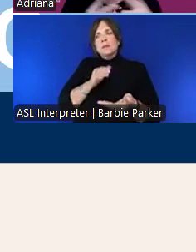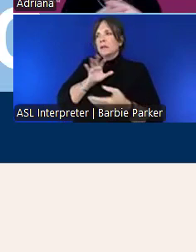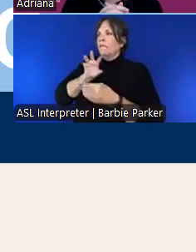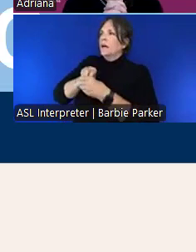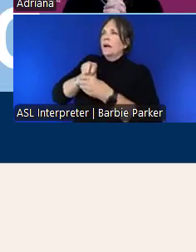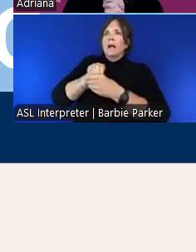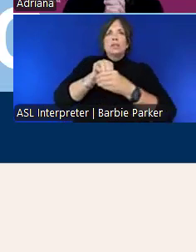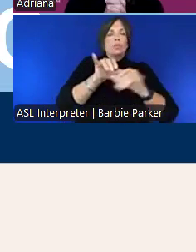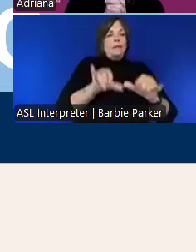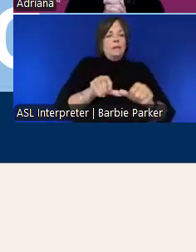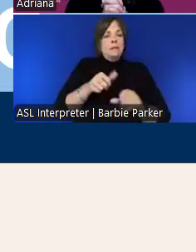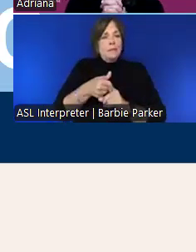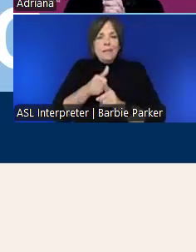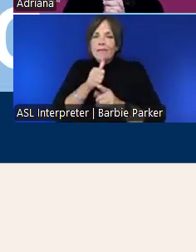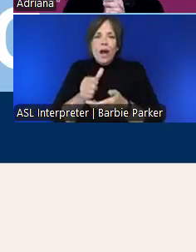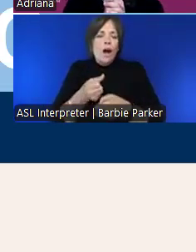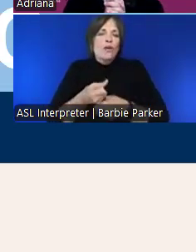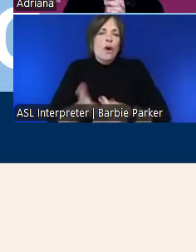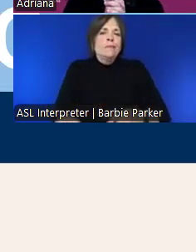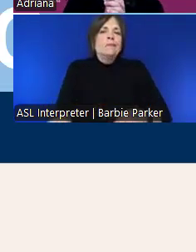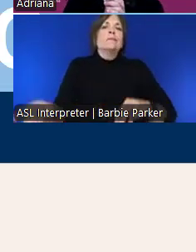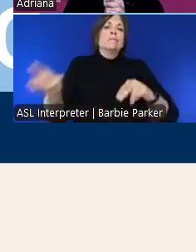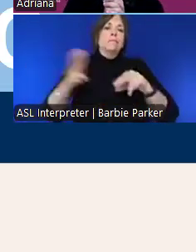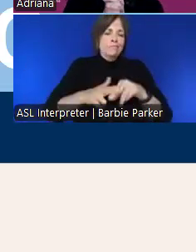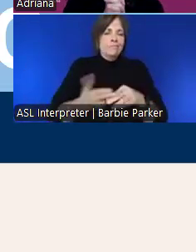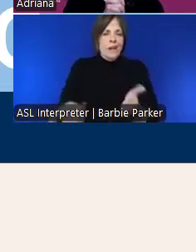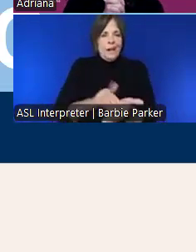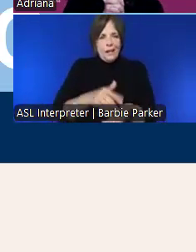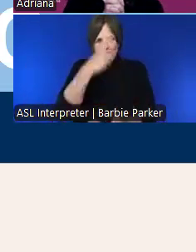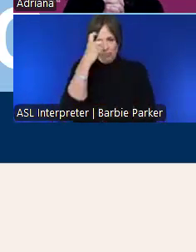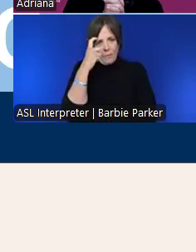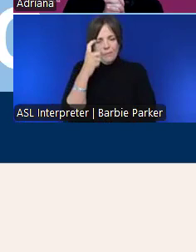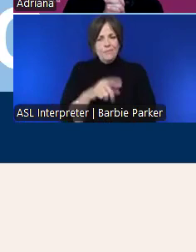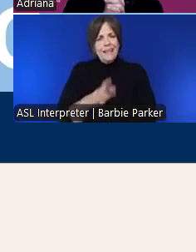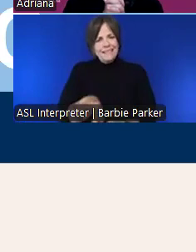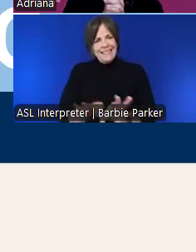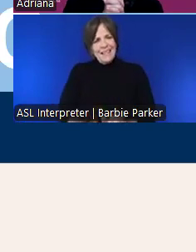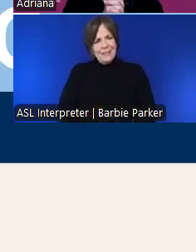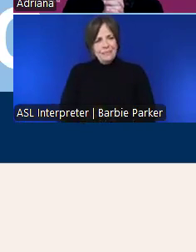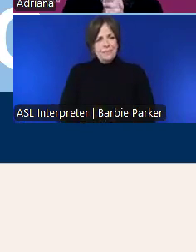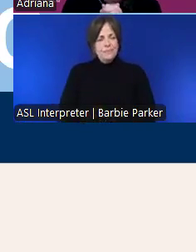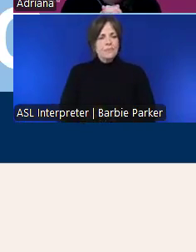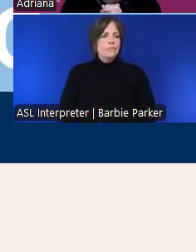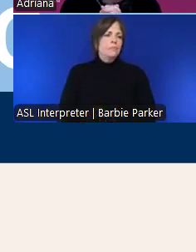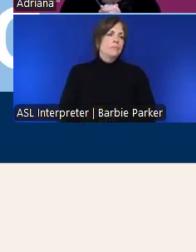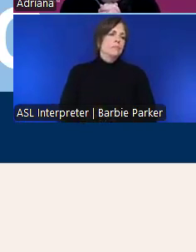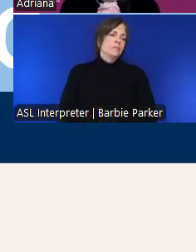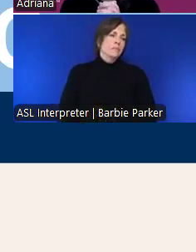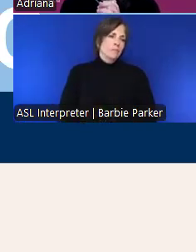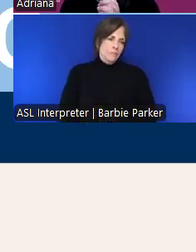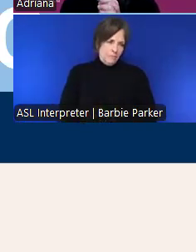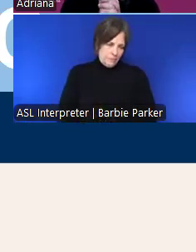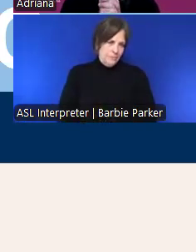not re-traumatizing is key. And then ultimately recognizing that some communities have historically